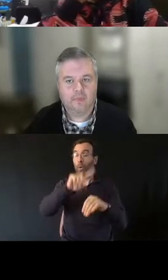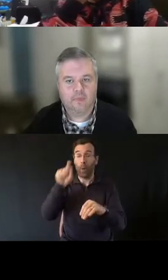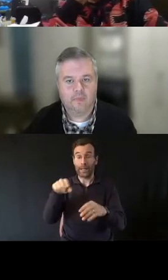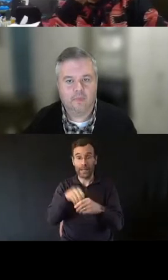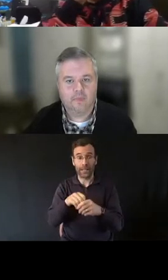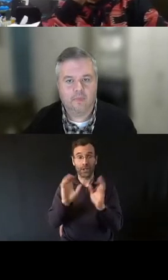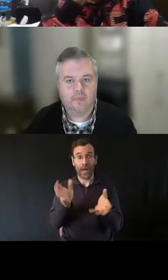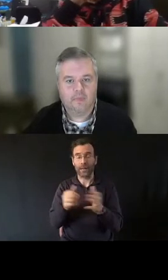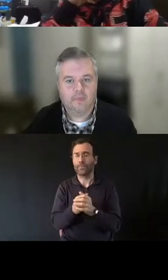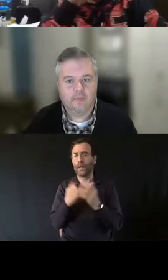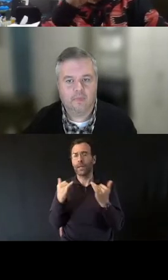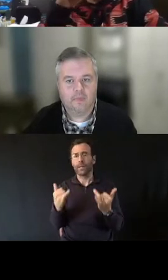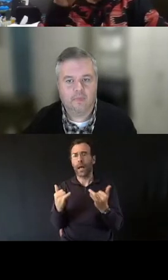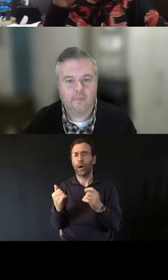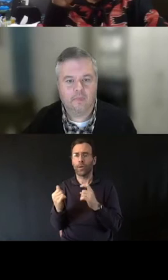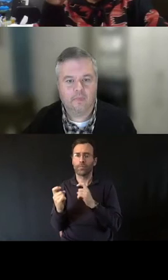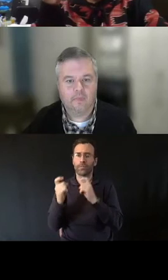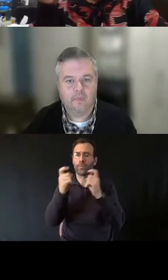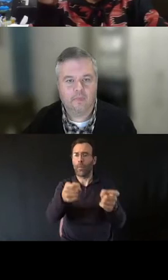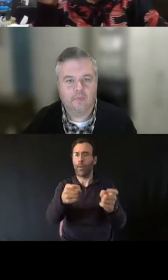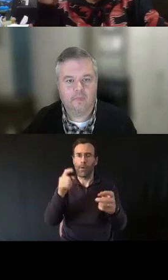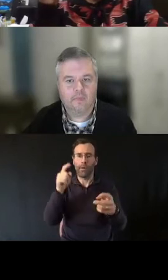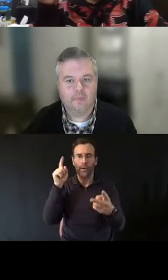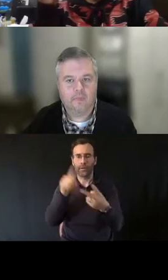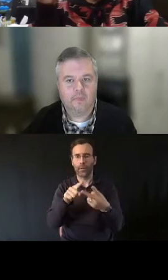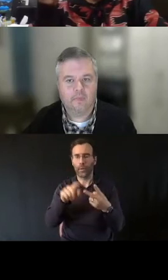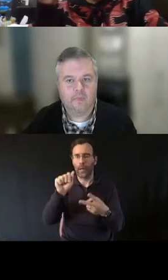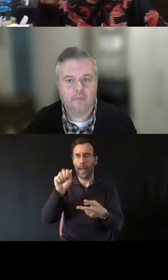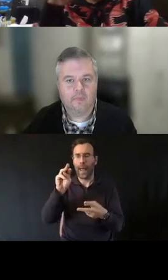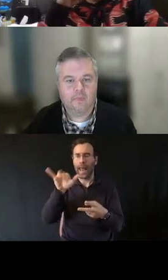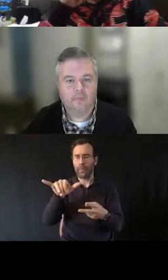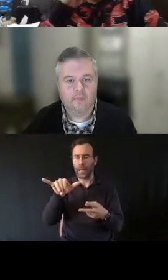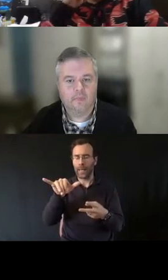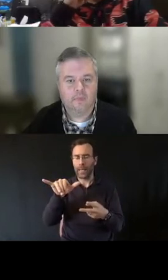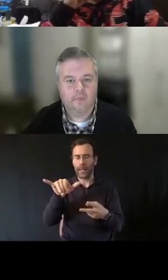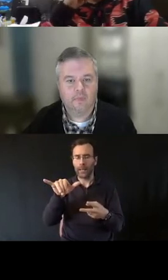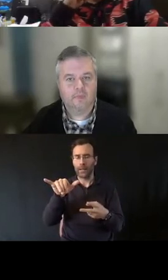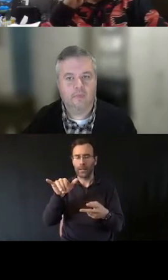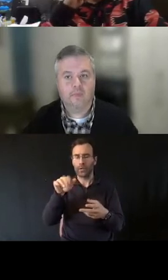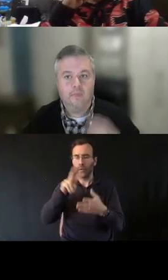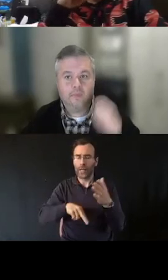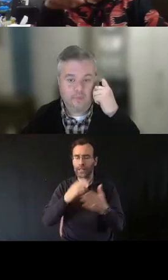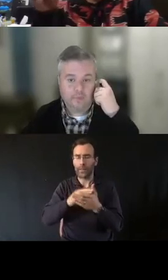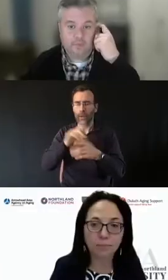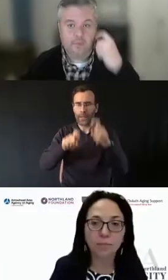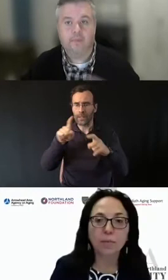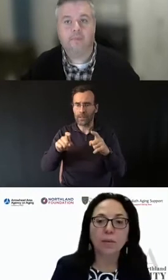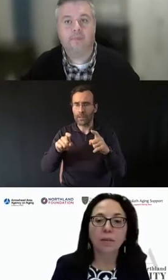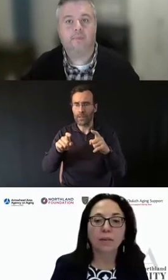going to hand it over to Amy to read off some of those questions and we can direct